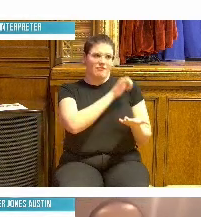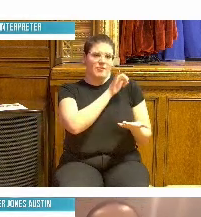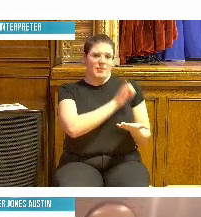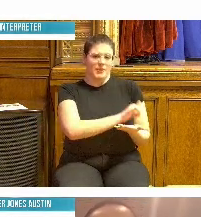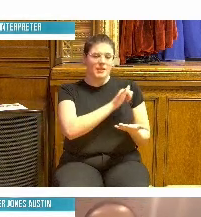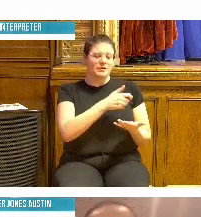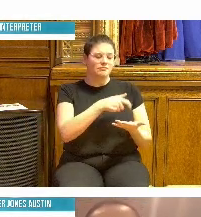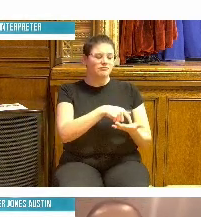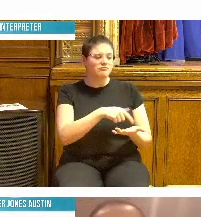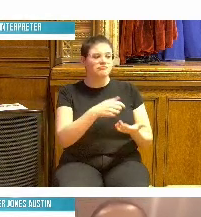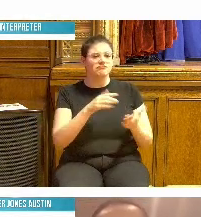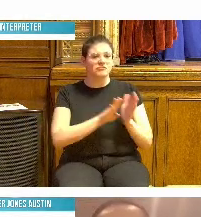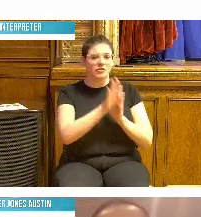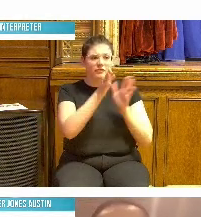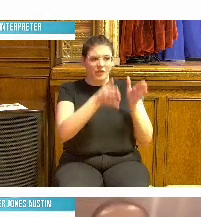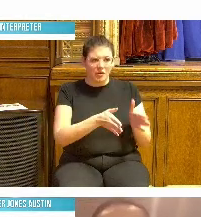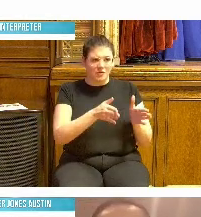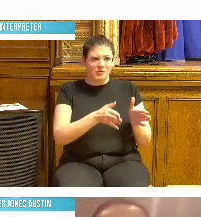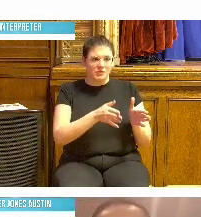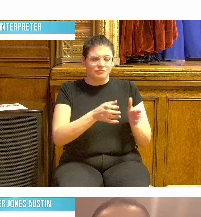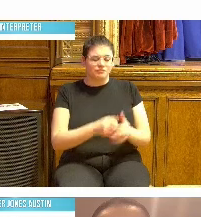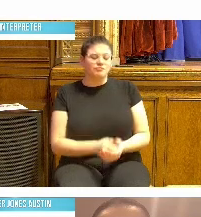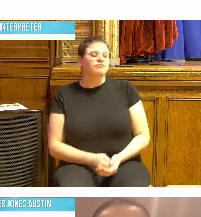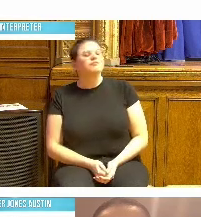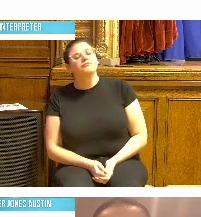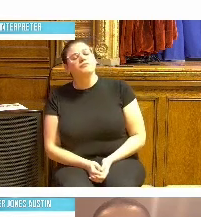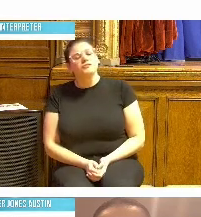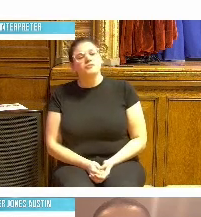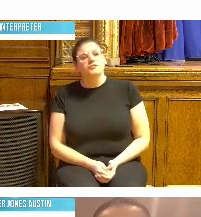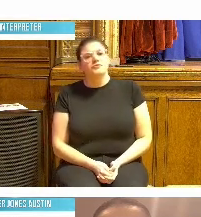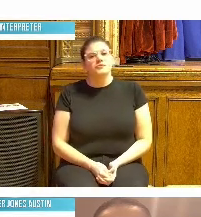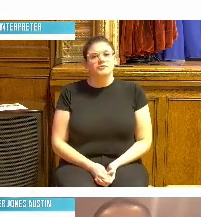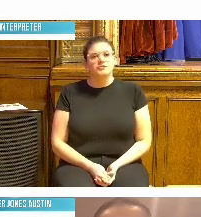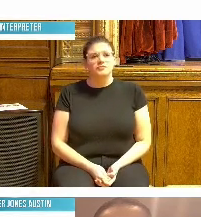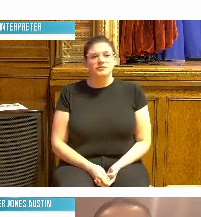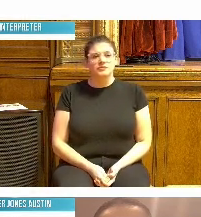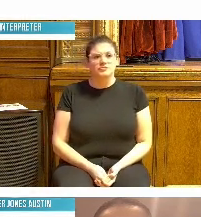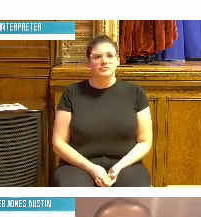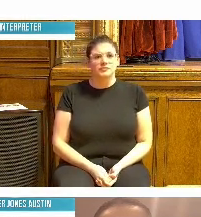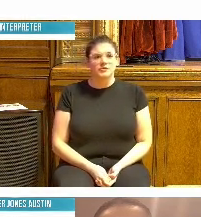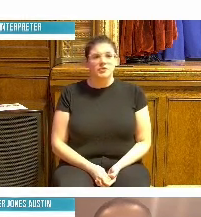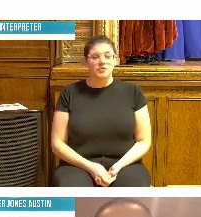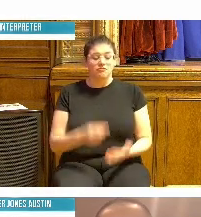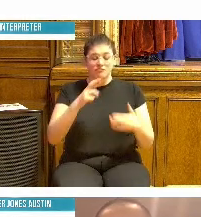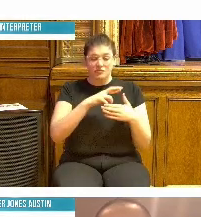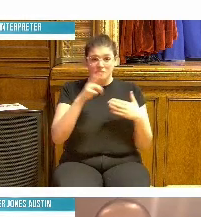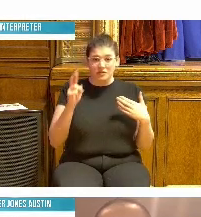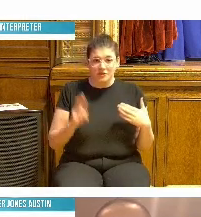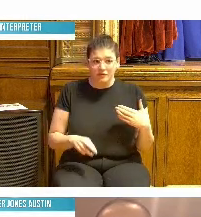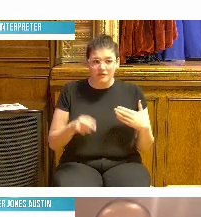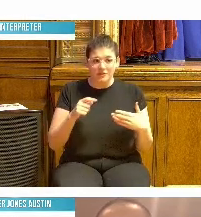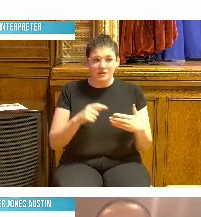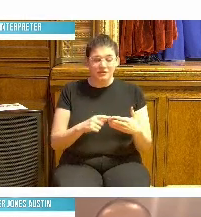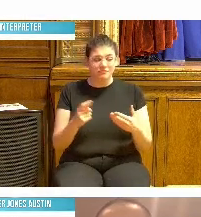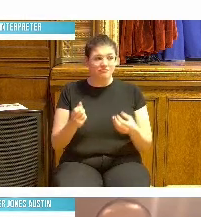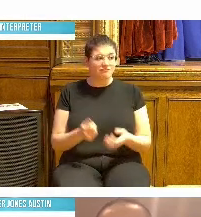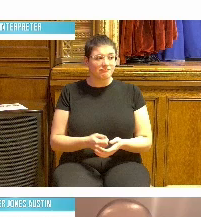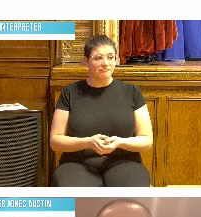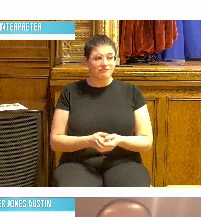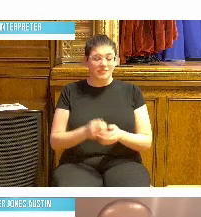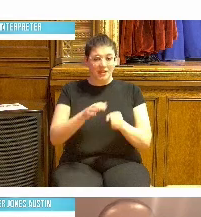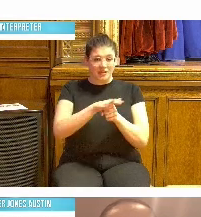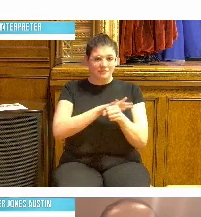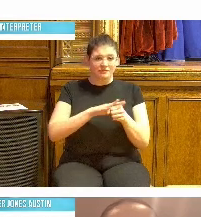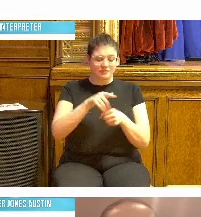improvement. The outcome, as intended by many of the officials who facilitated these discounted land sales, is that areas that once